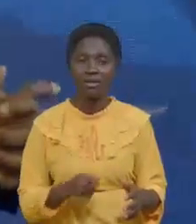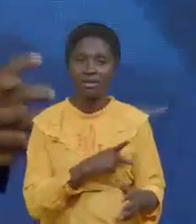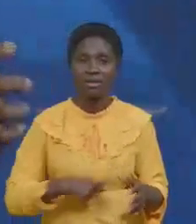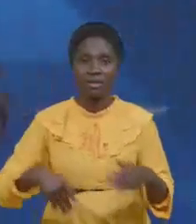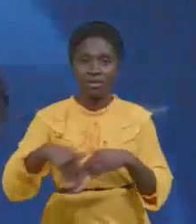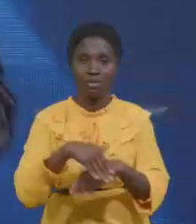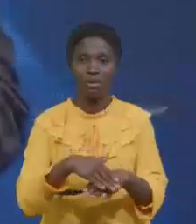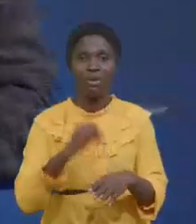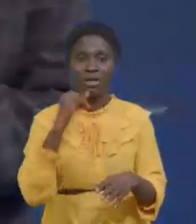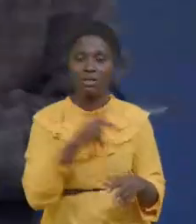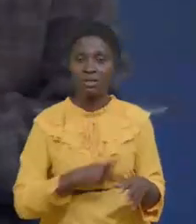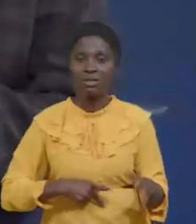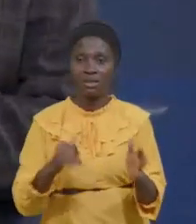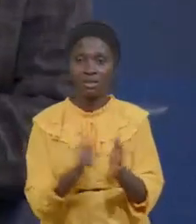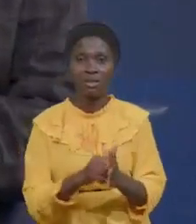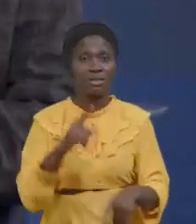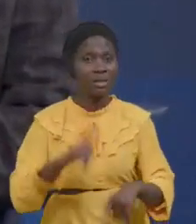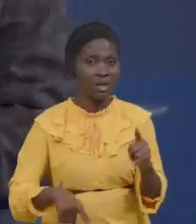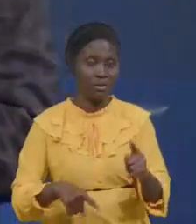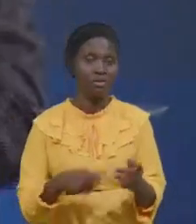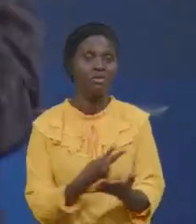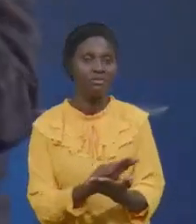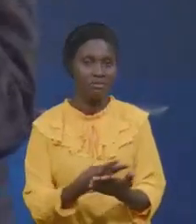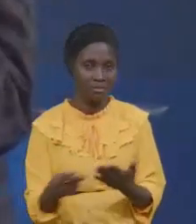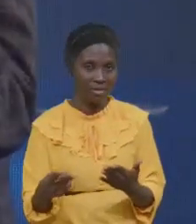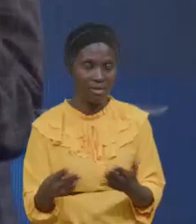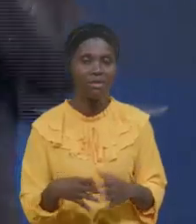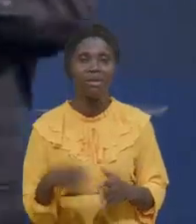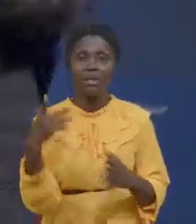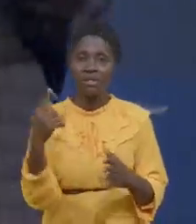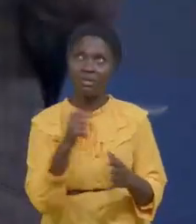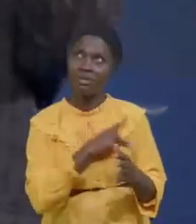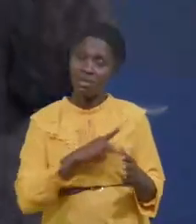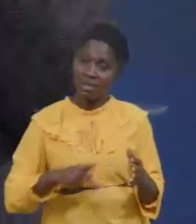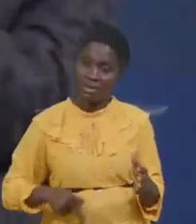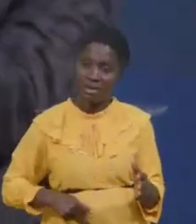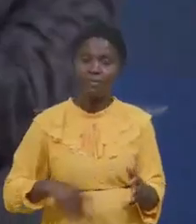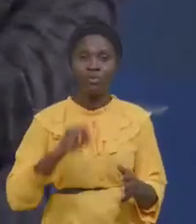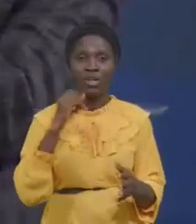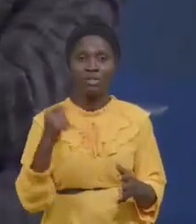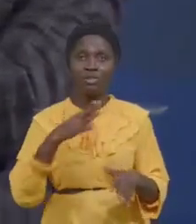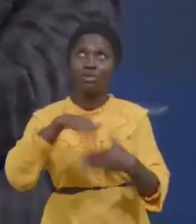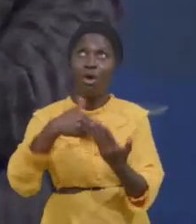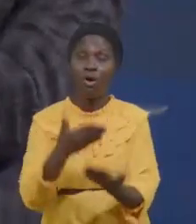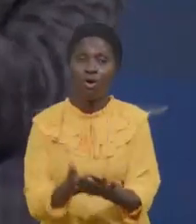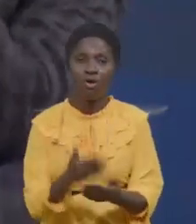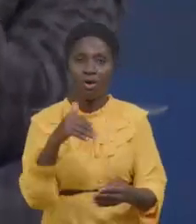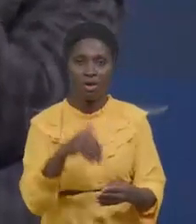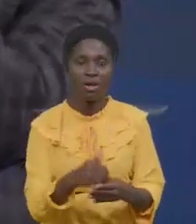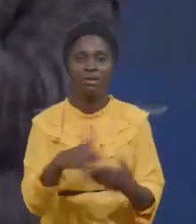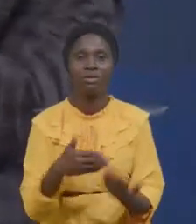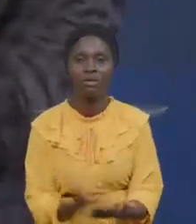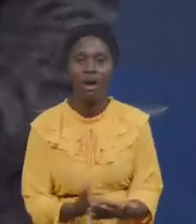kingdom that cannot fail. The king is the all in all.